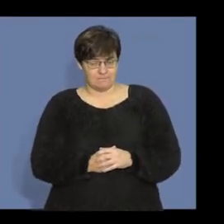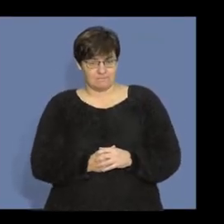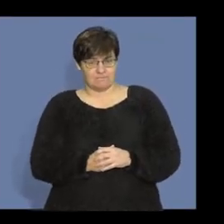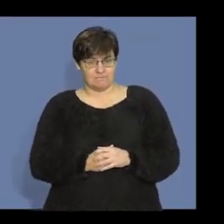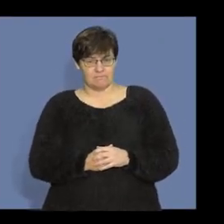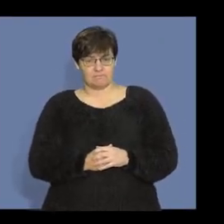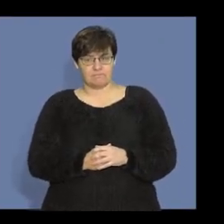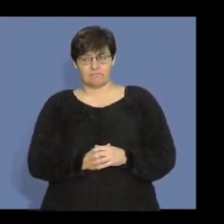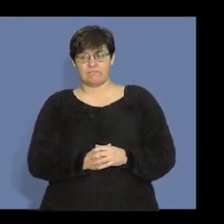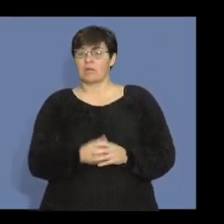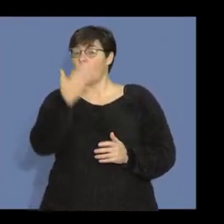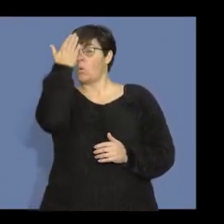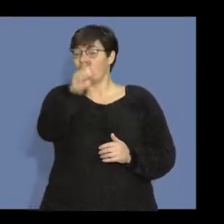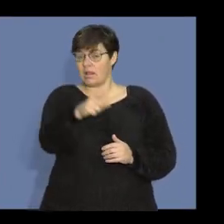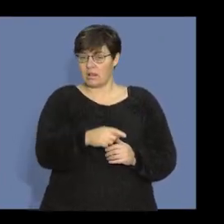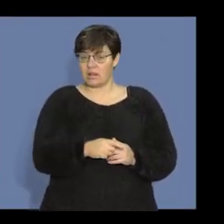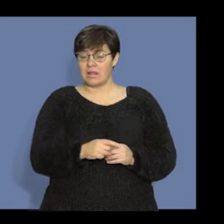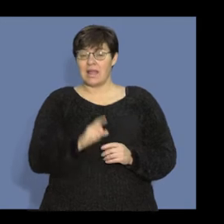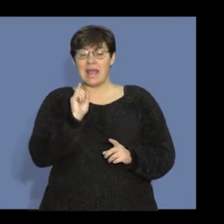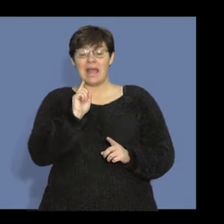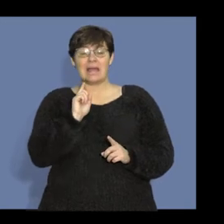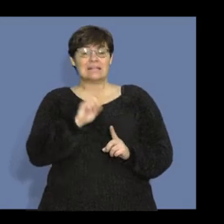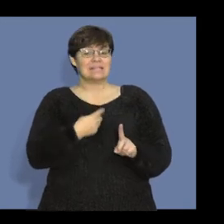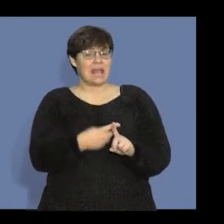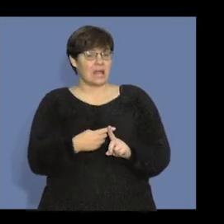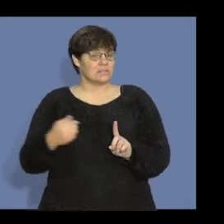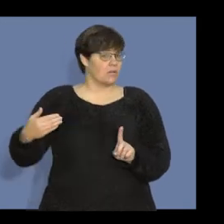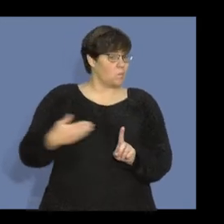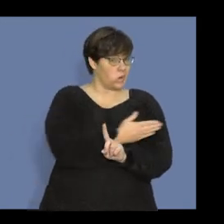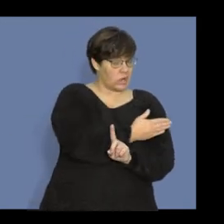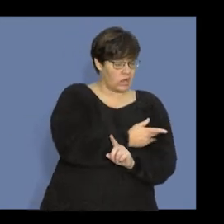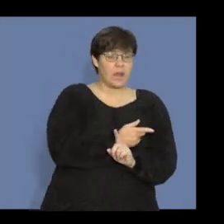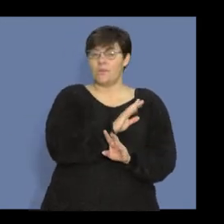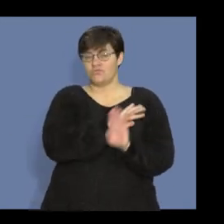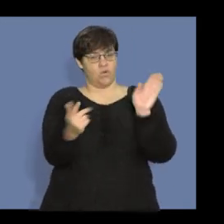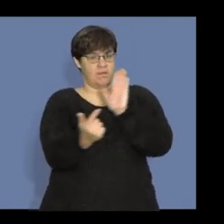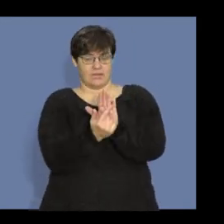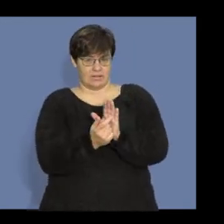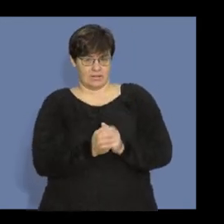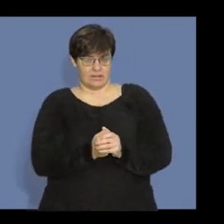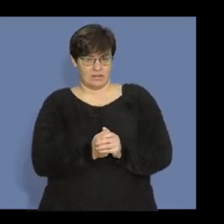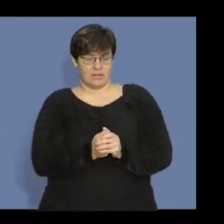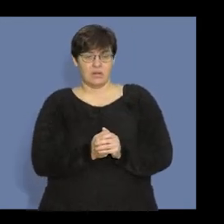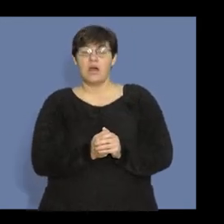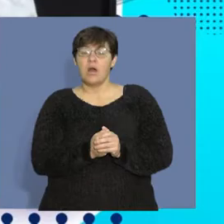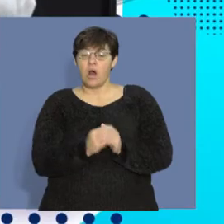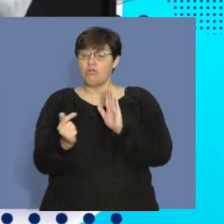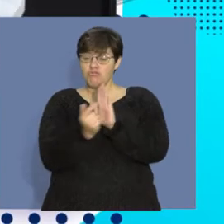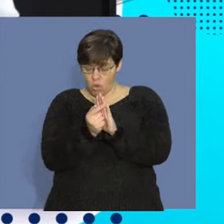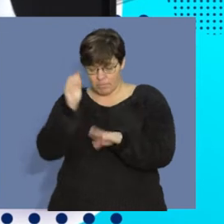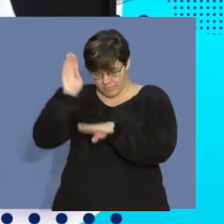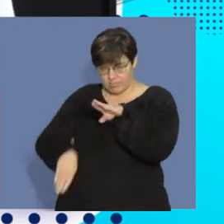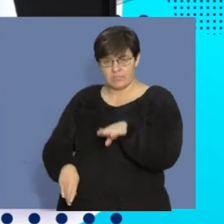And what do we know? We know that tax evasion is illegal. Remember, punishable by law, it's